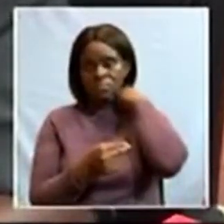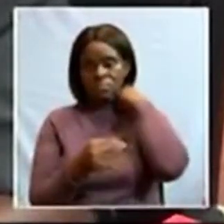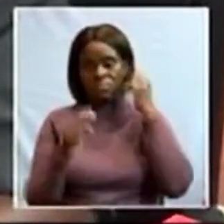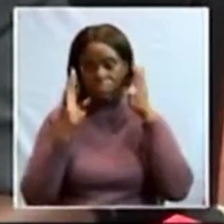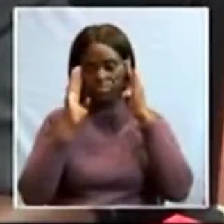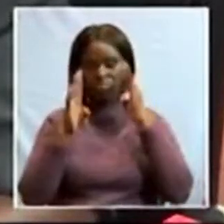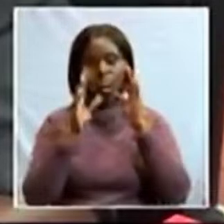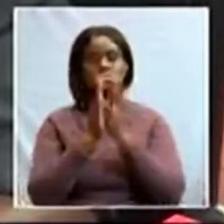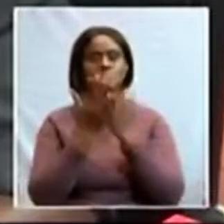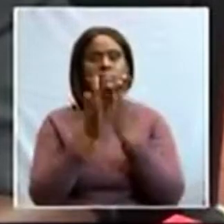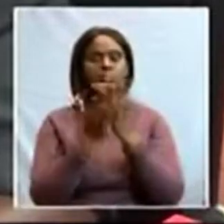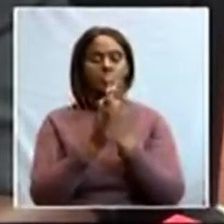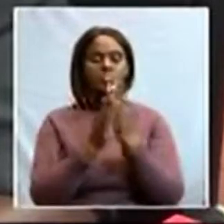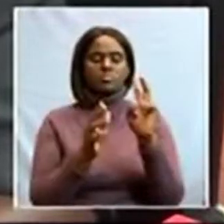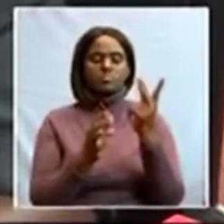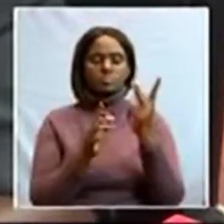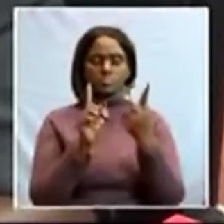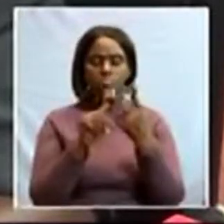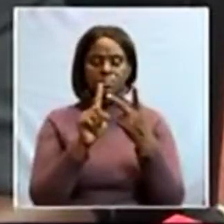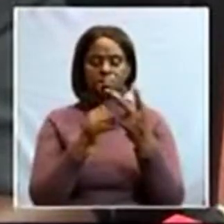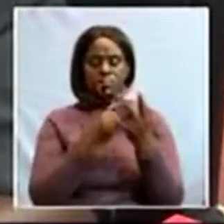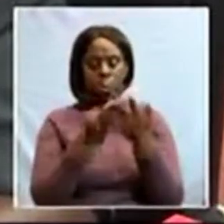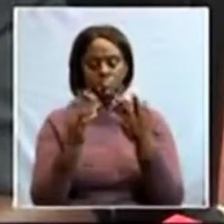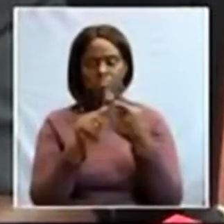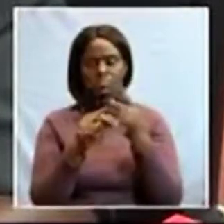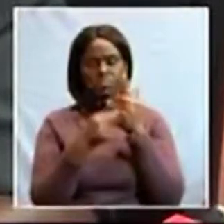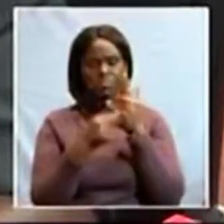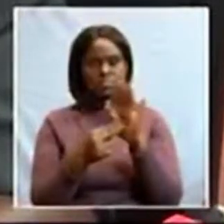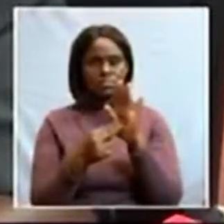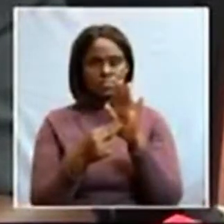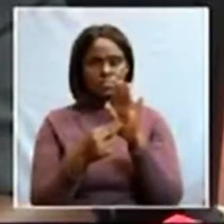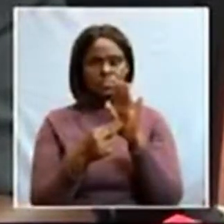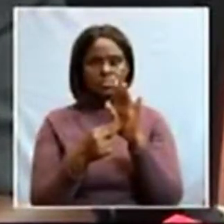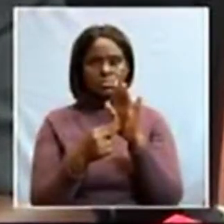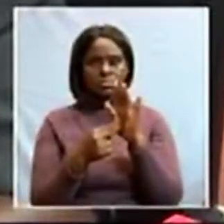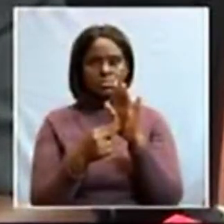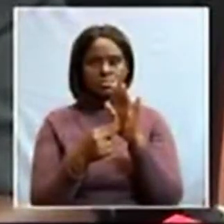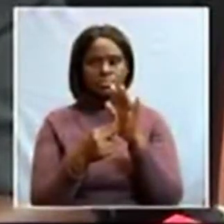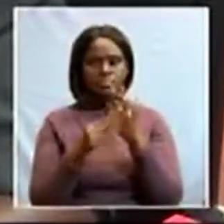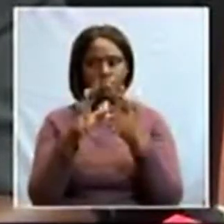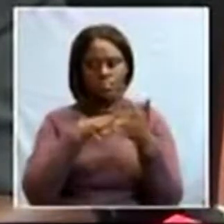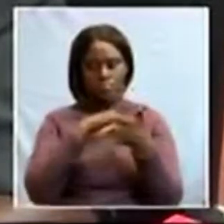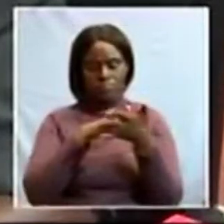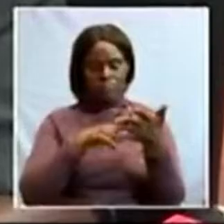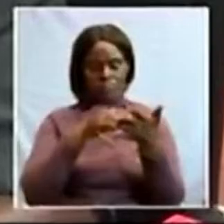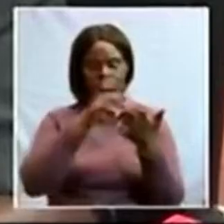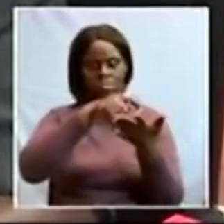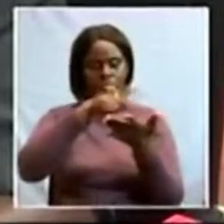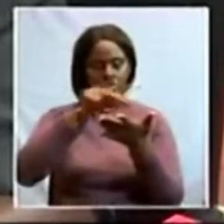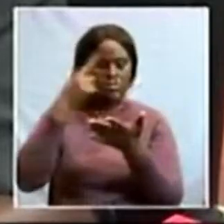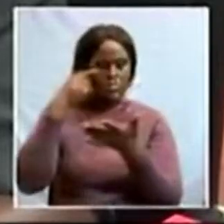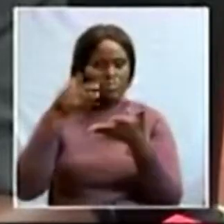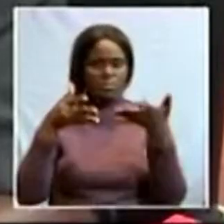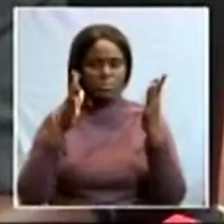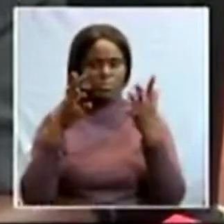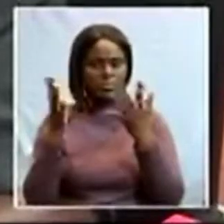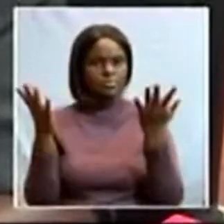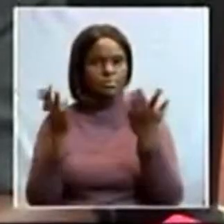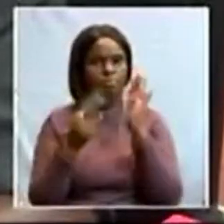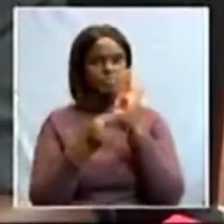attendance registers. 2, failed to avail the schedule of payments for the